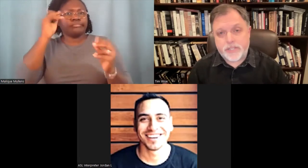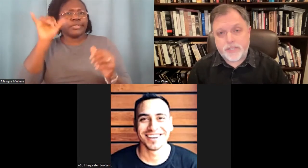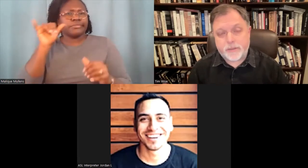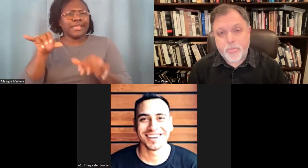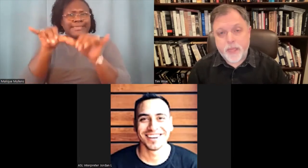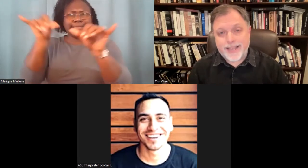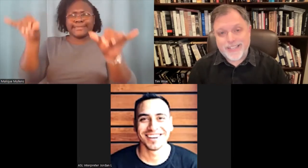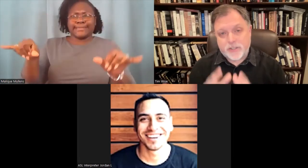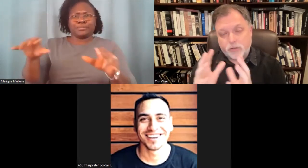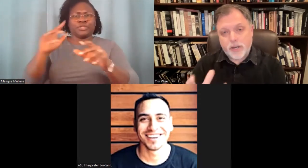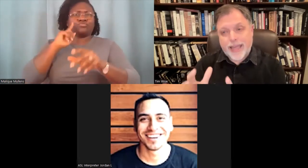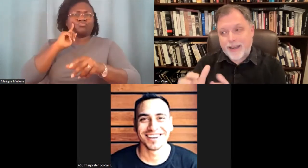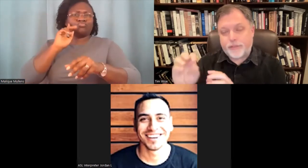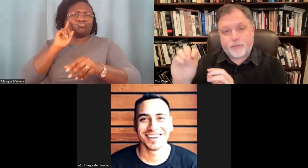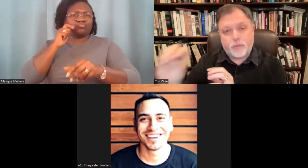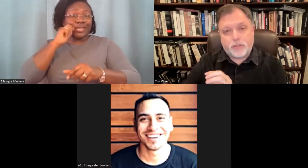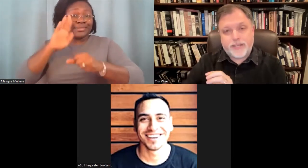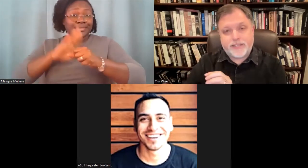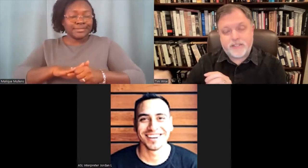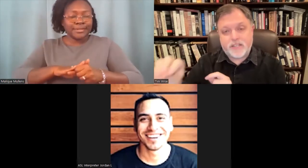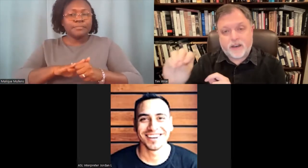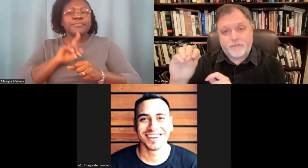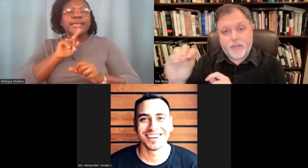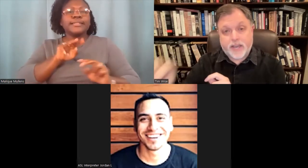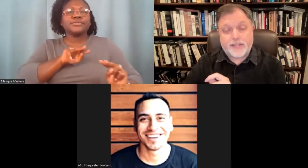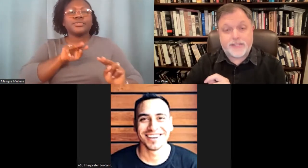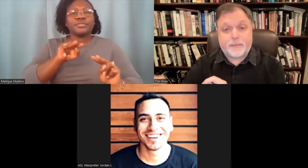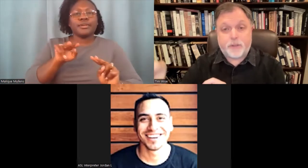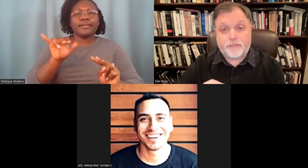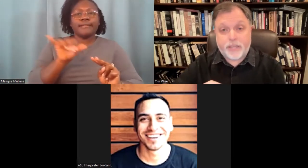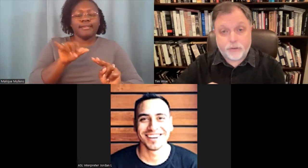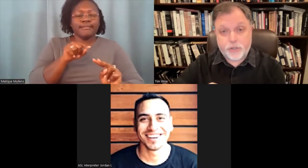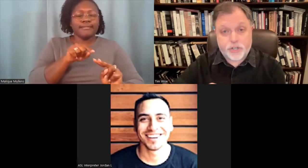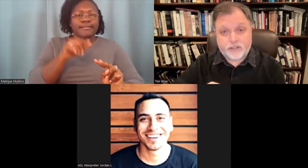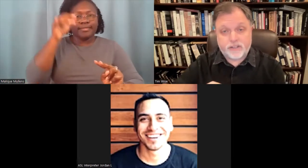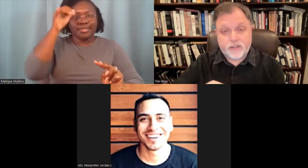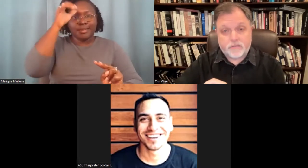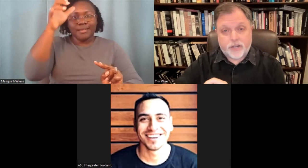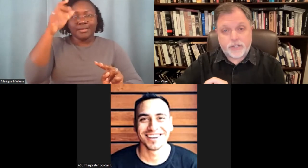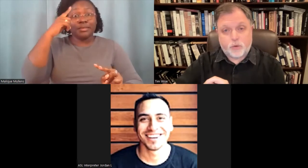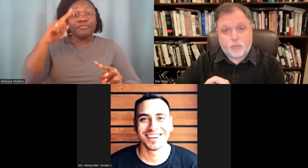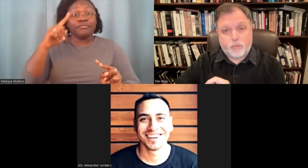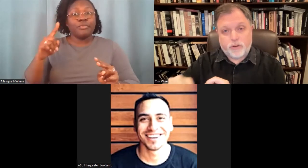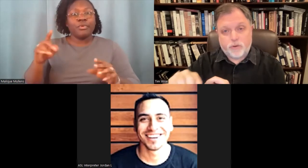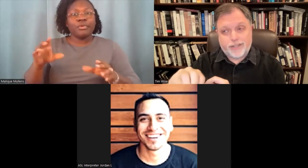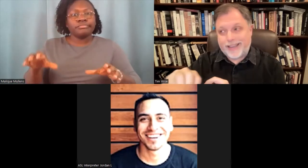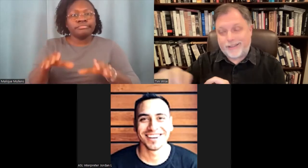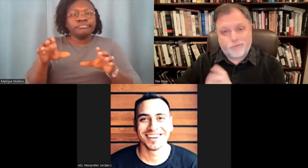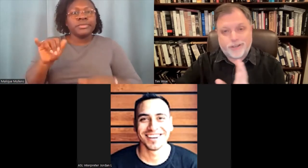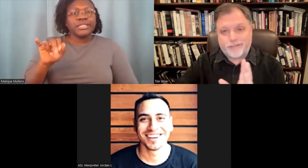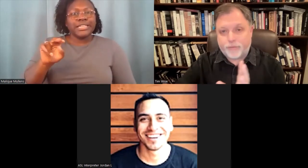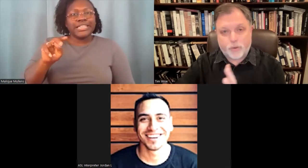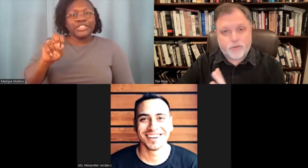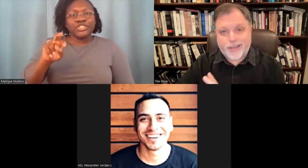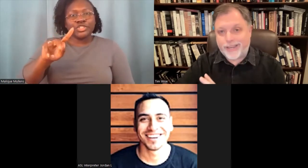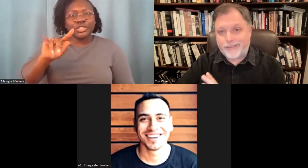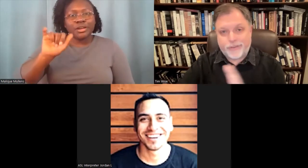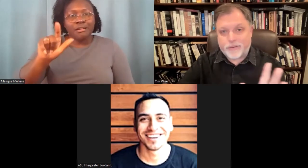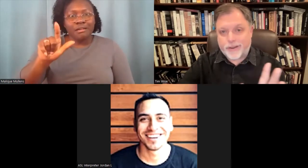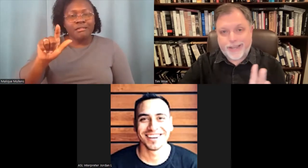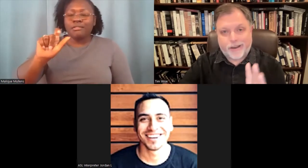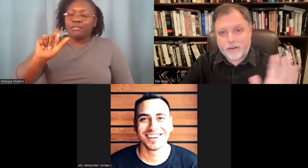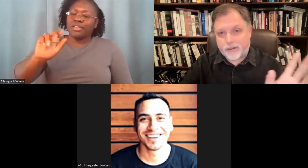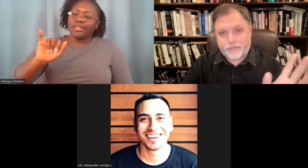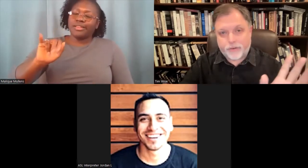systemic racism is to look at it through the lens of the concept of inertia. Right. So when we were in like what, fourth grade,